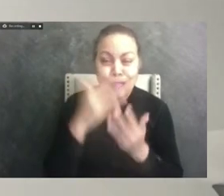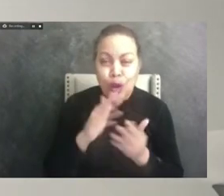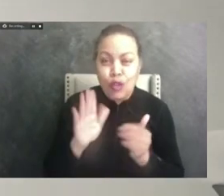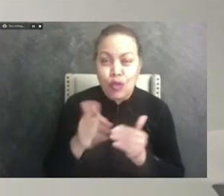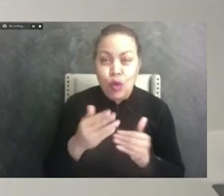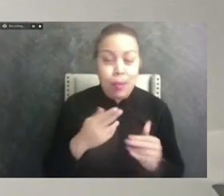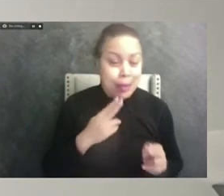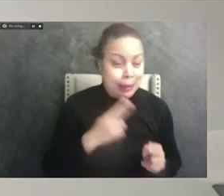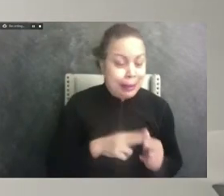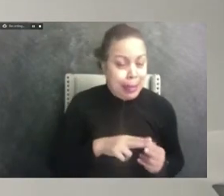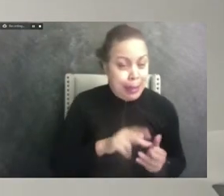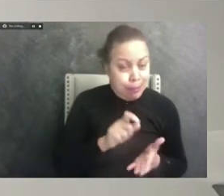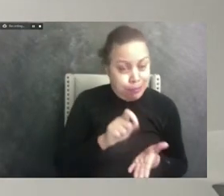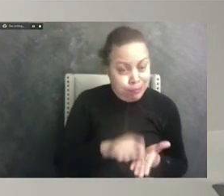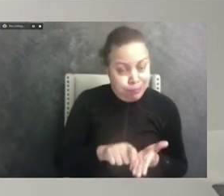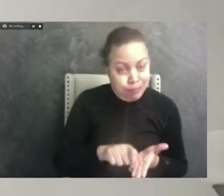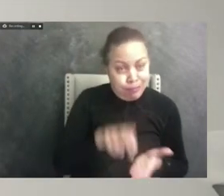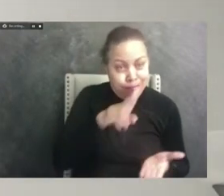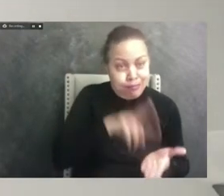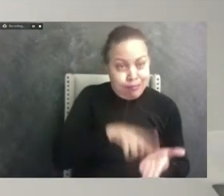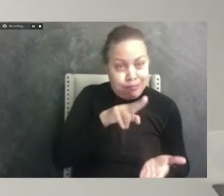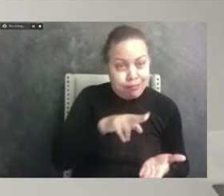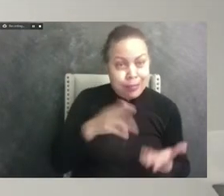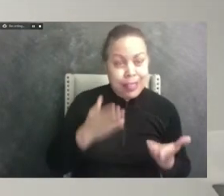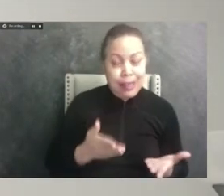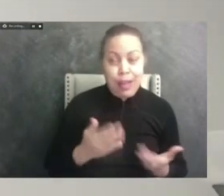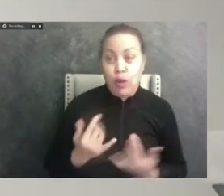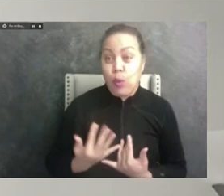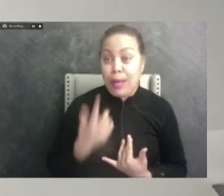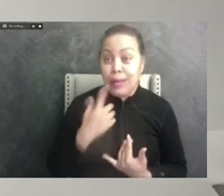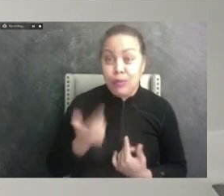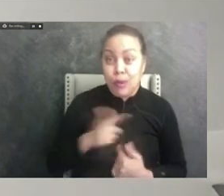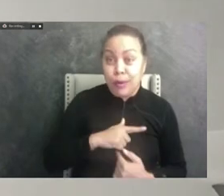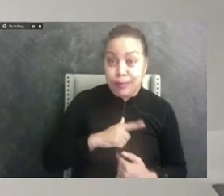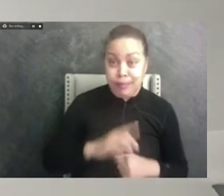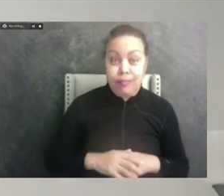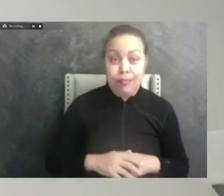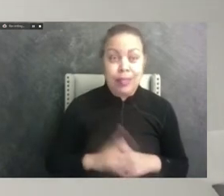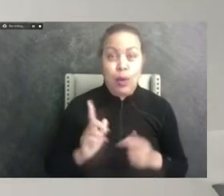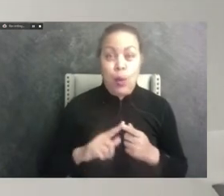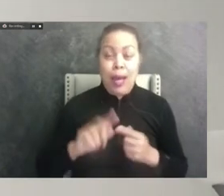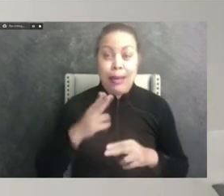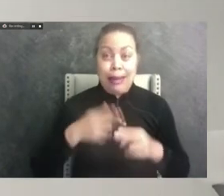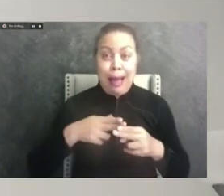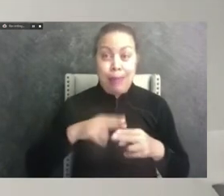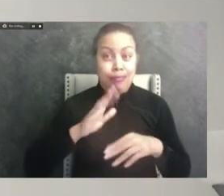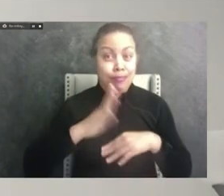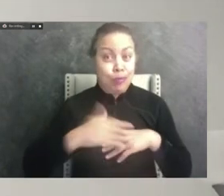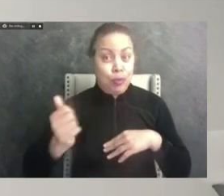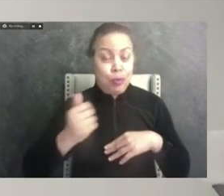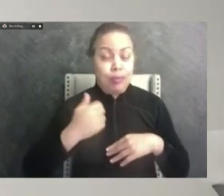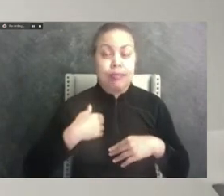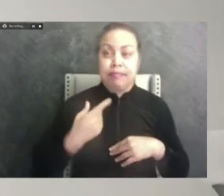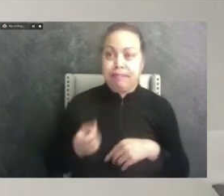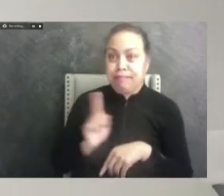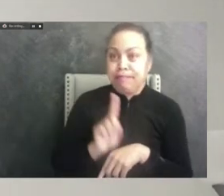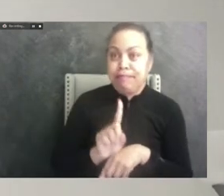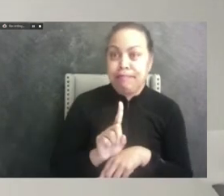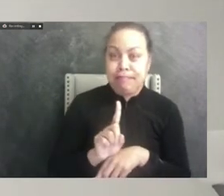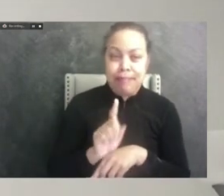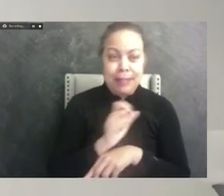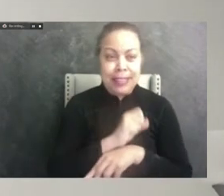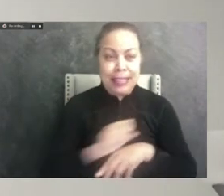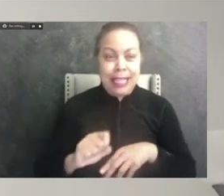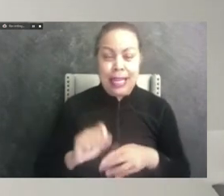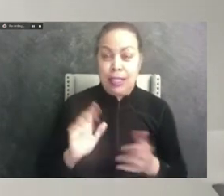in cursive script, and waited her turn. When they read her name aloud, she made her way to the stage, straightened the papers